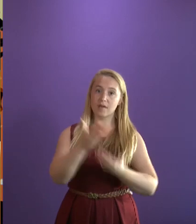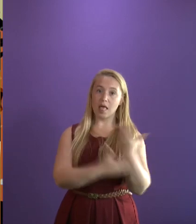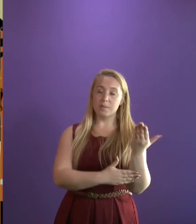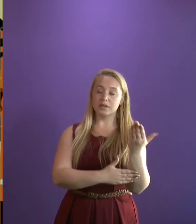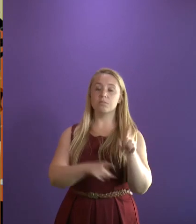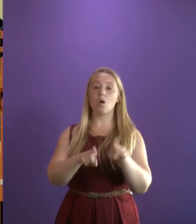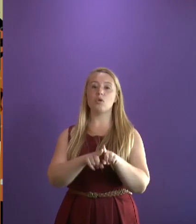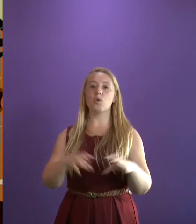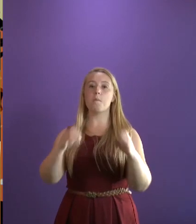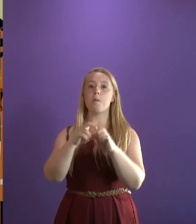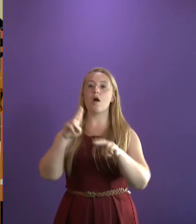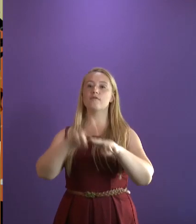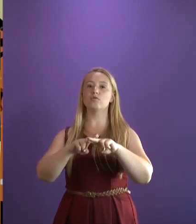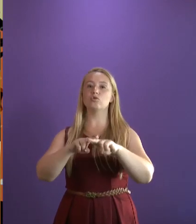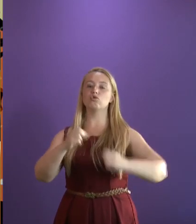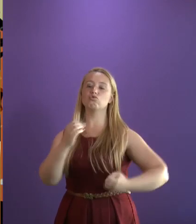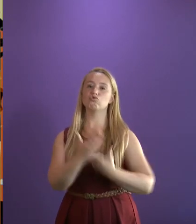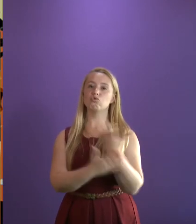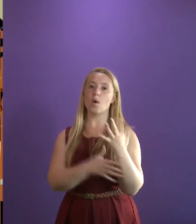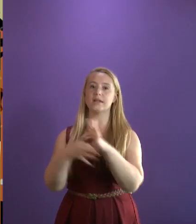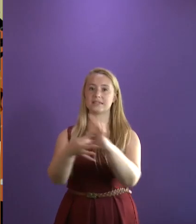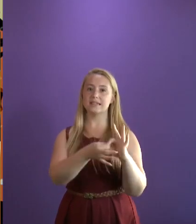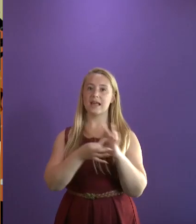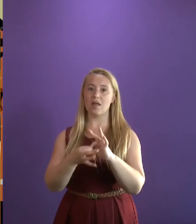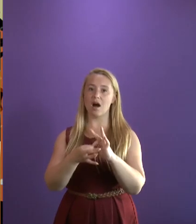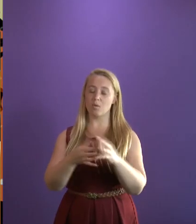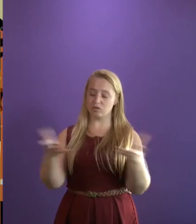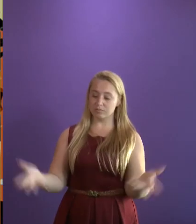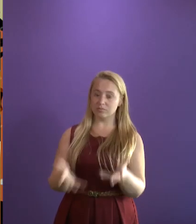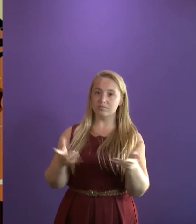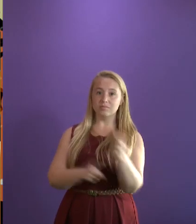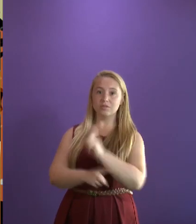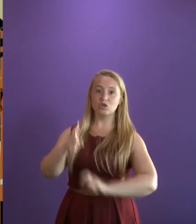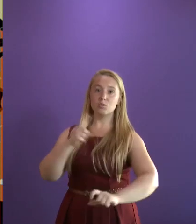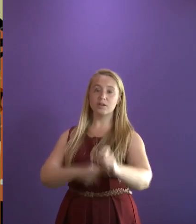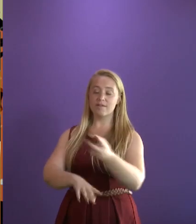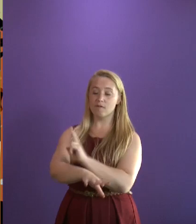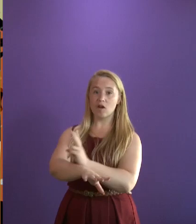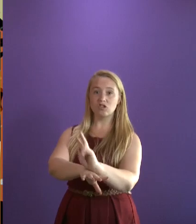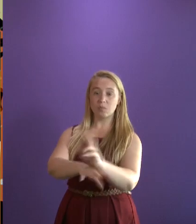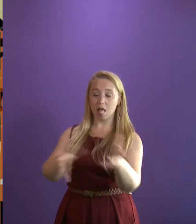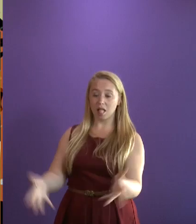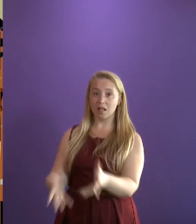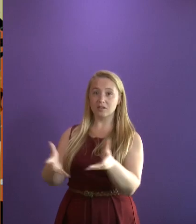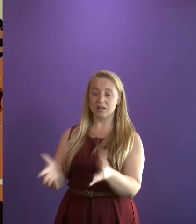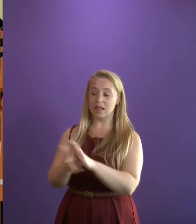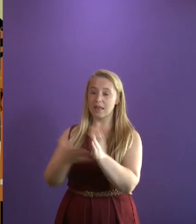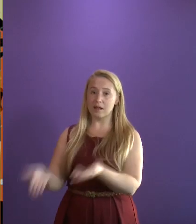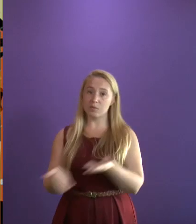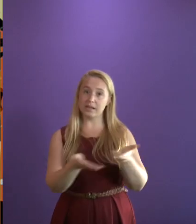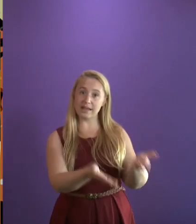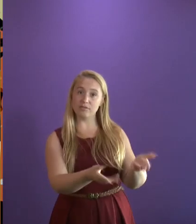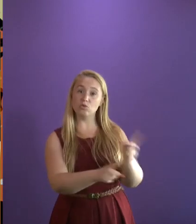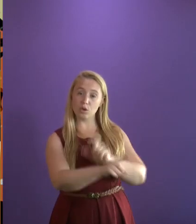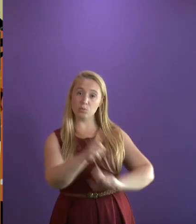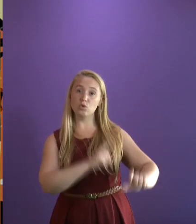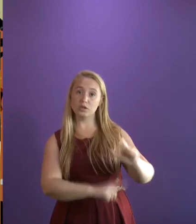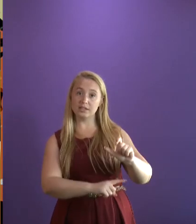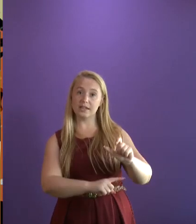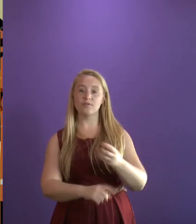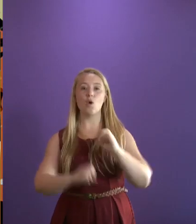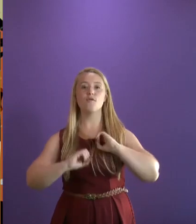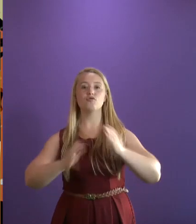Together, which gets people into the community to grow their own vegetables. And they also feed the community by having free food stands as well.